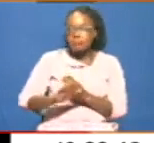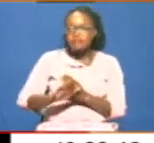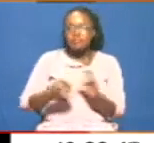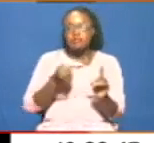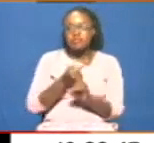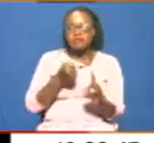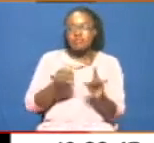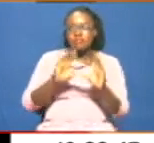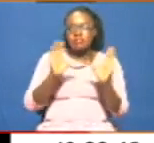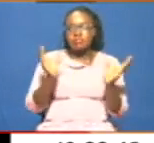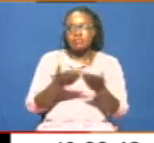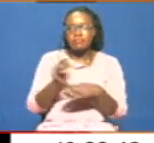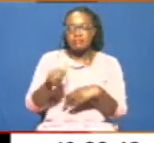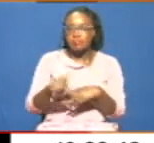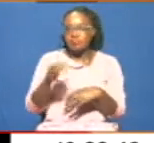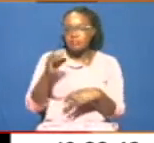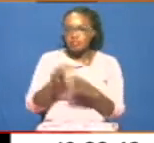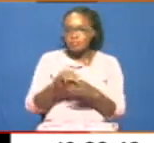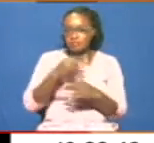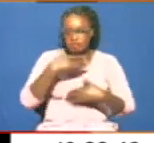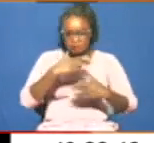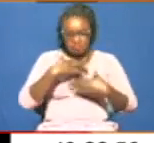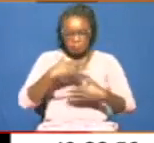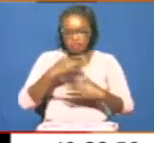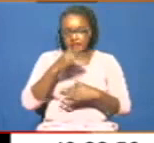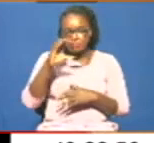world. Mm-hmm. The CO2 emissions, the carbon emissions,